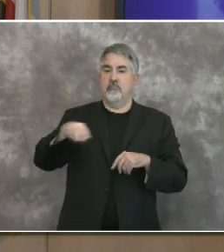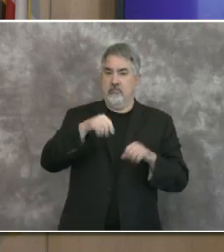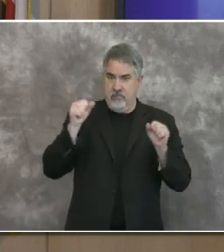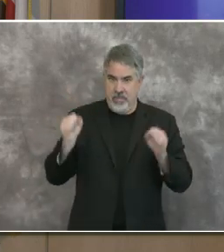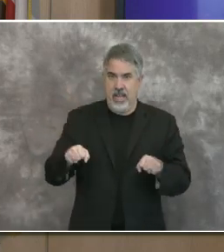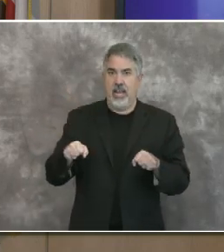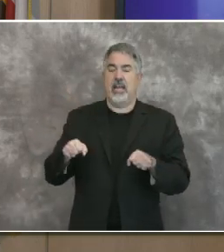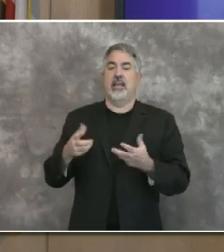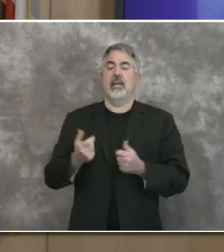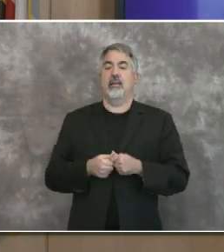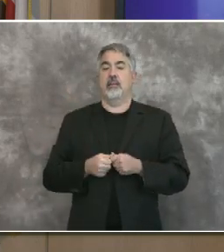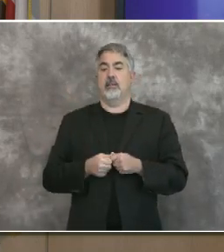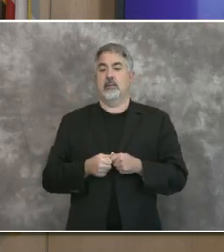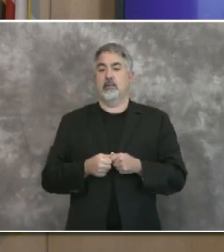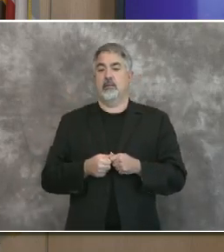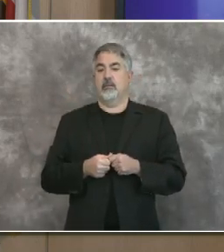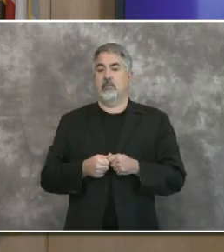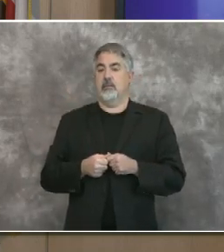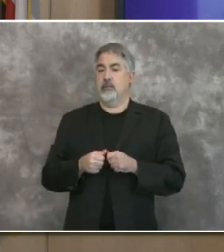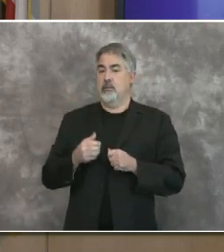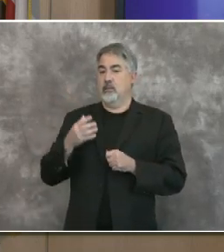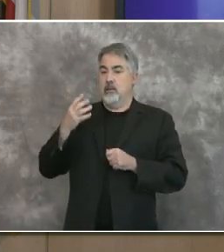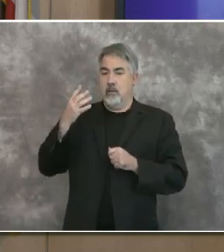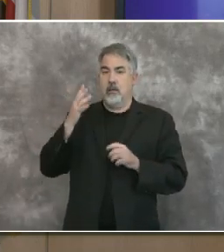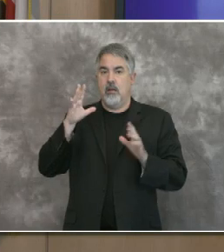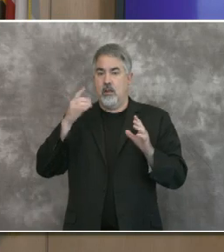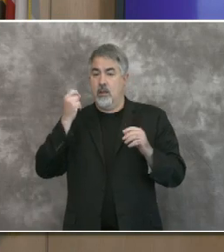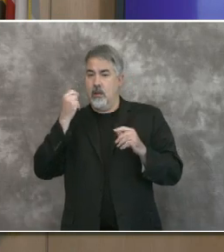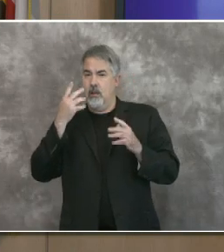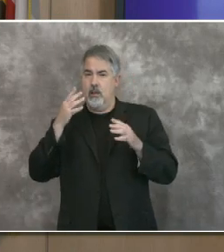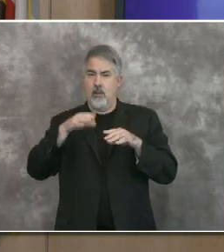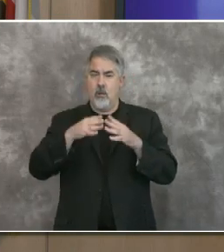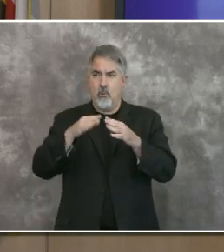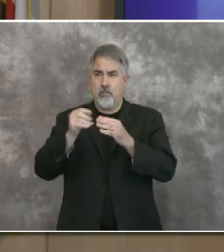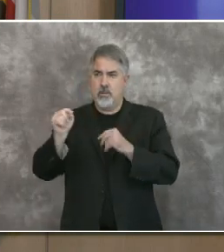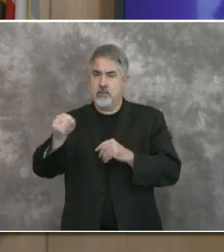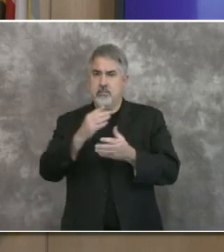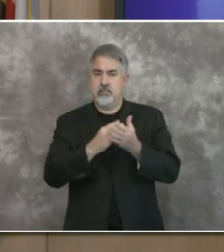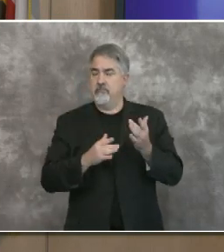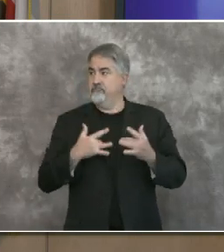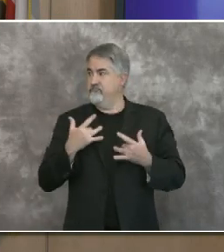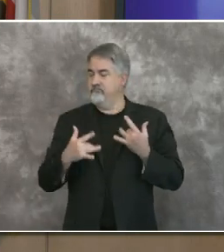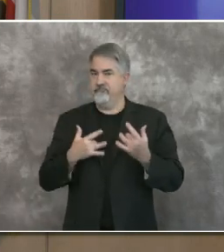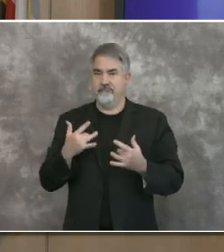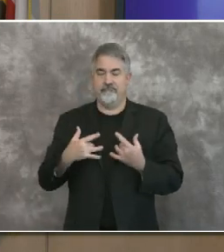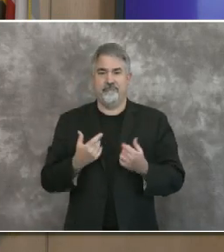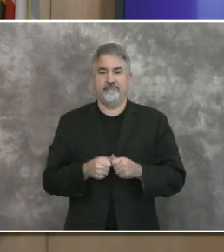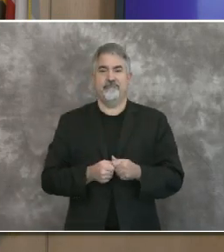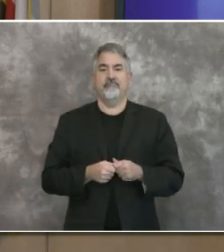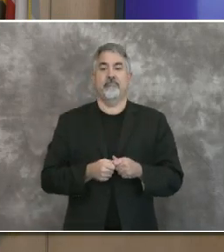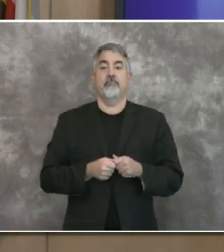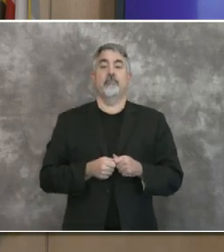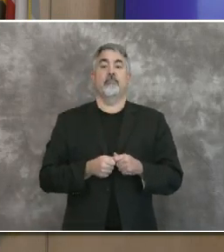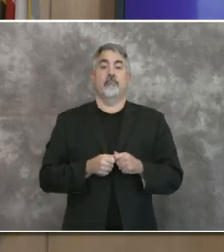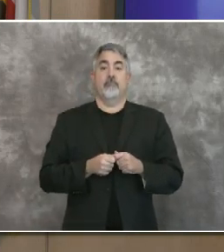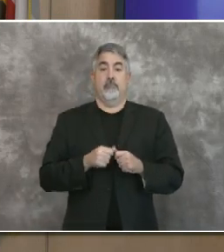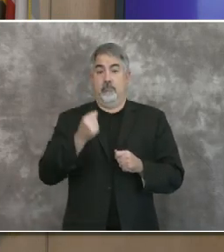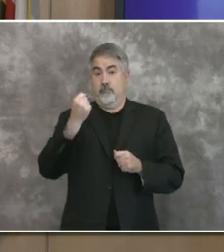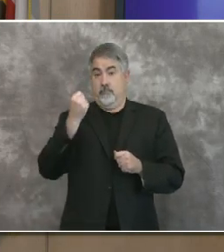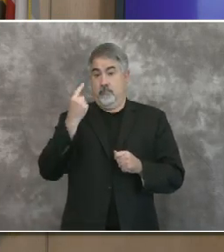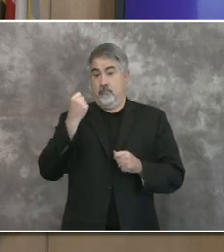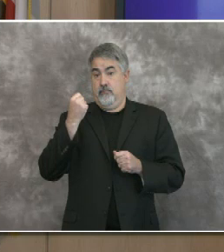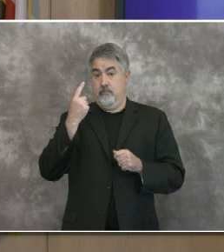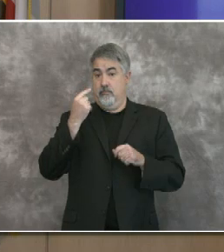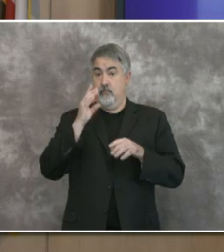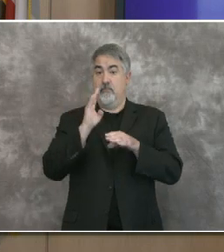spaces. All of those are be adding to the Stage 2 reopened businesses. We do ask that each of these businesses go to the county website and